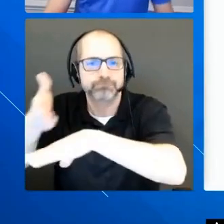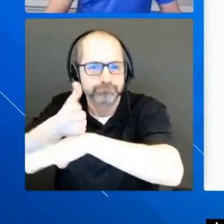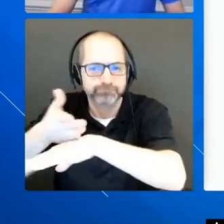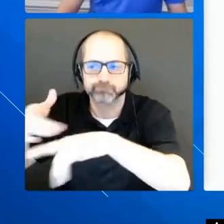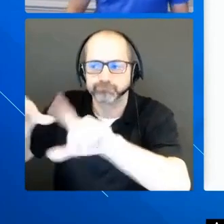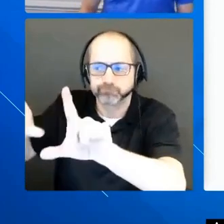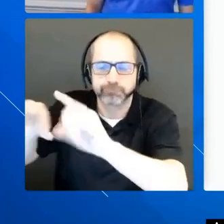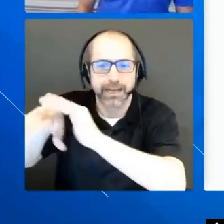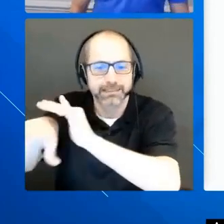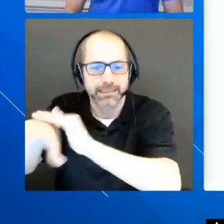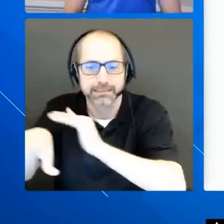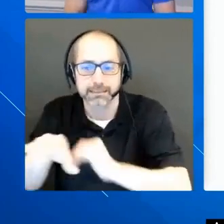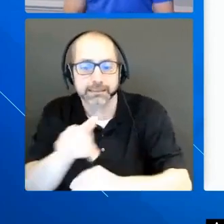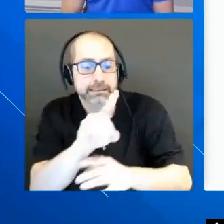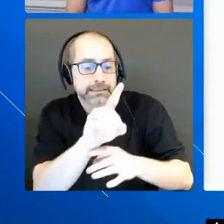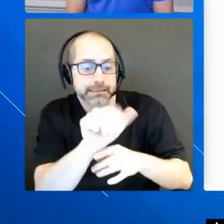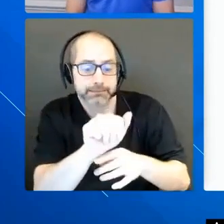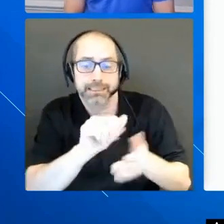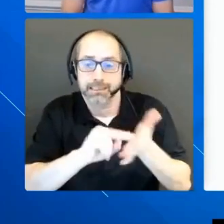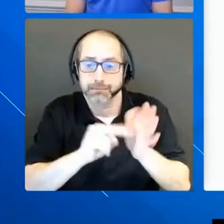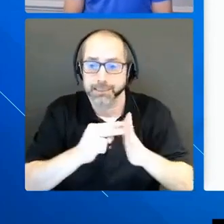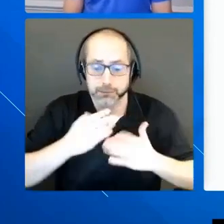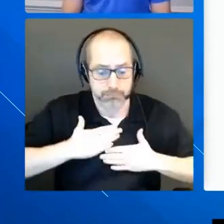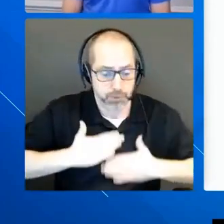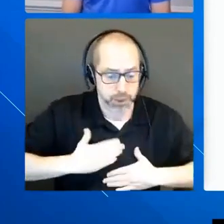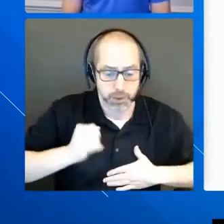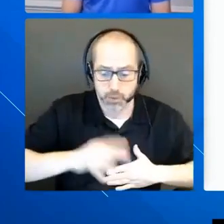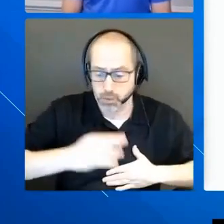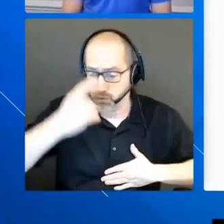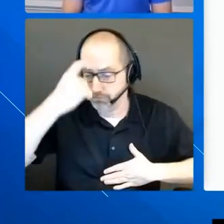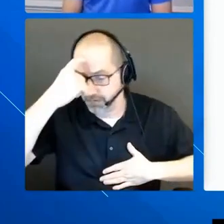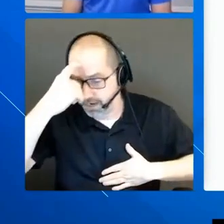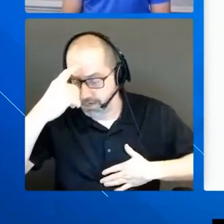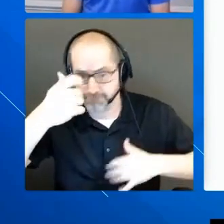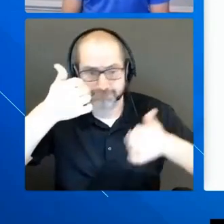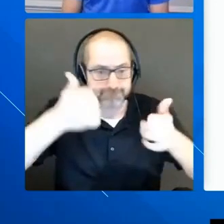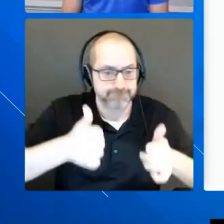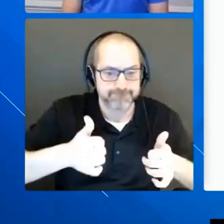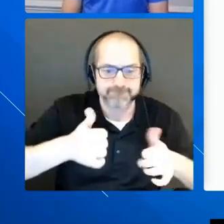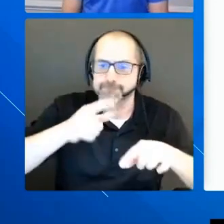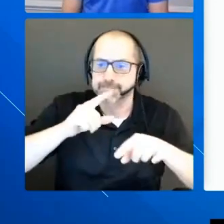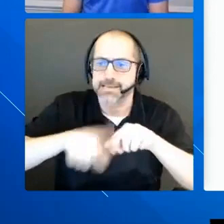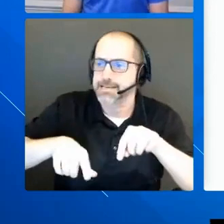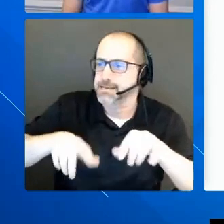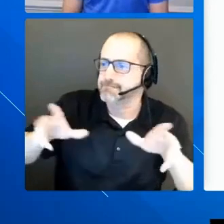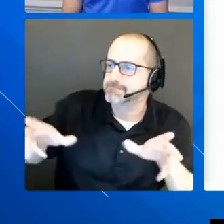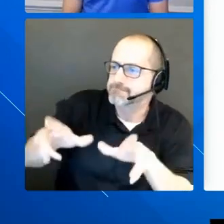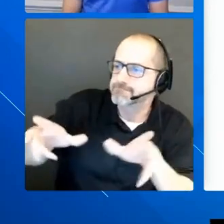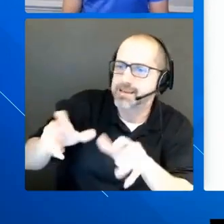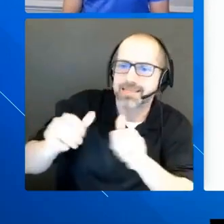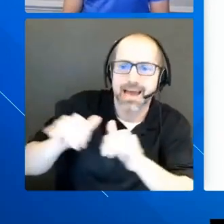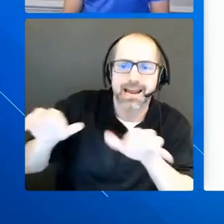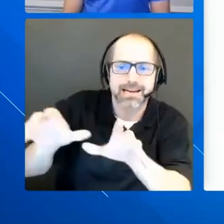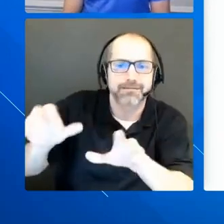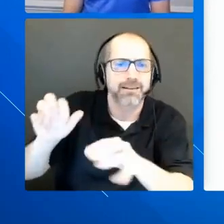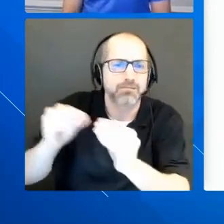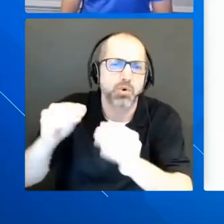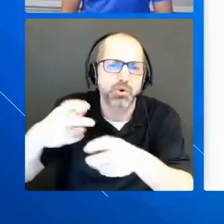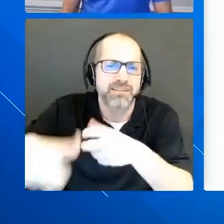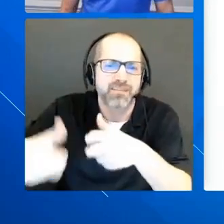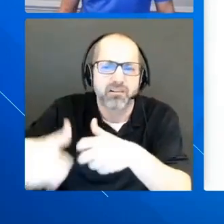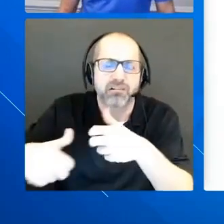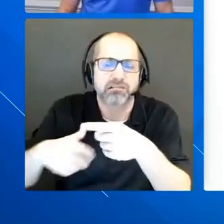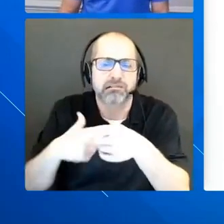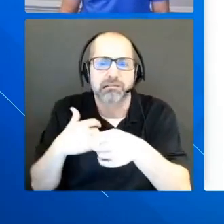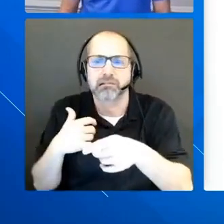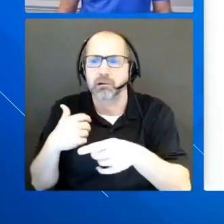A disability is a condition of the body or mind that makes it more difficult for someone to do certain activities or interact with the world around them. We tend to think about the